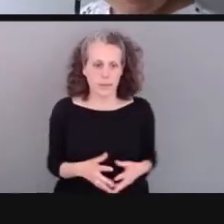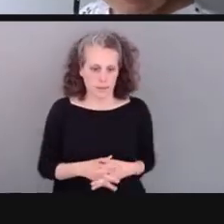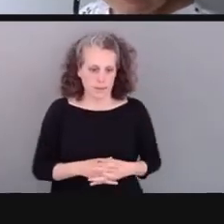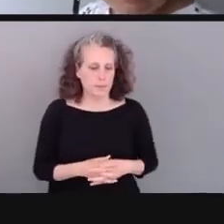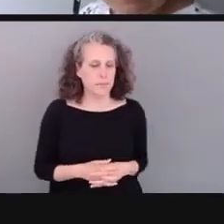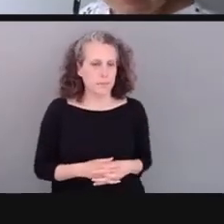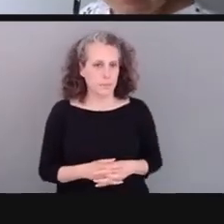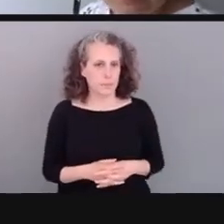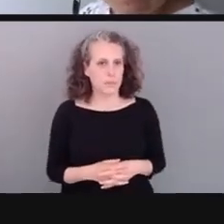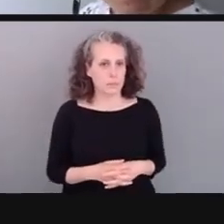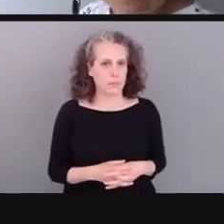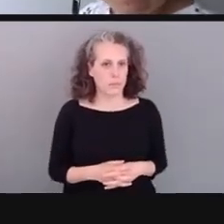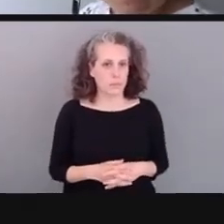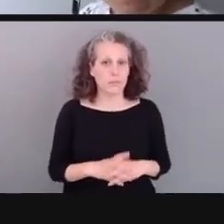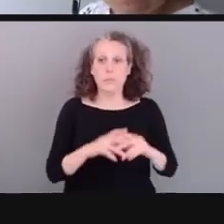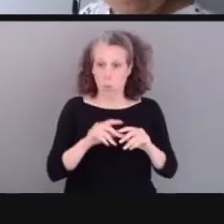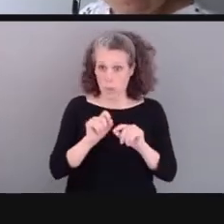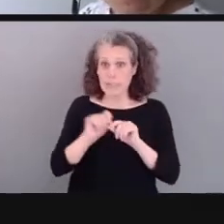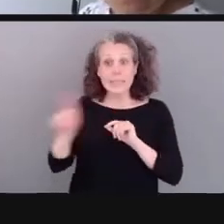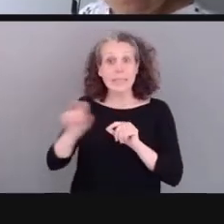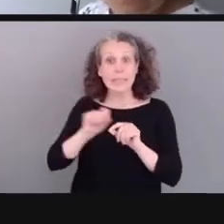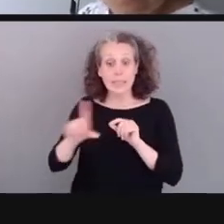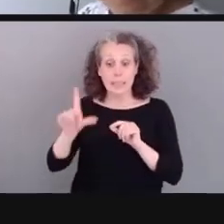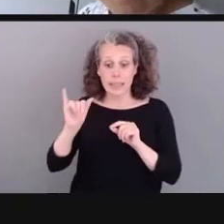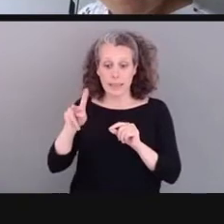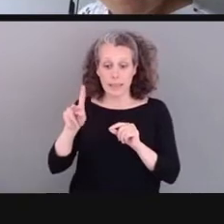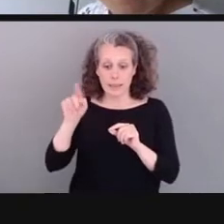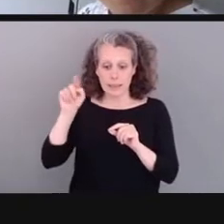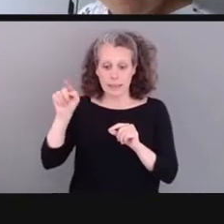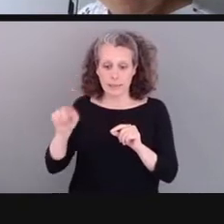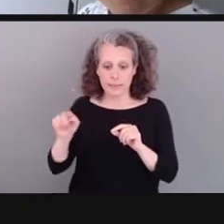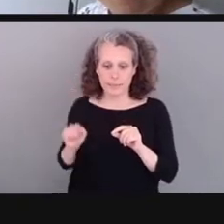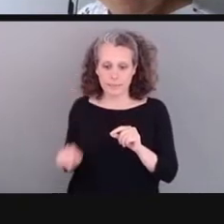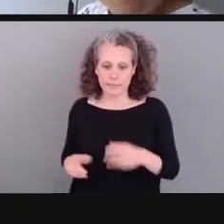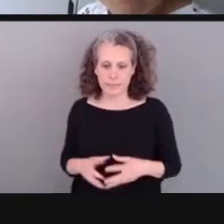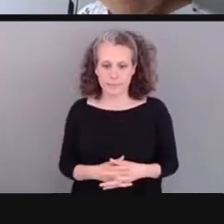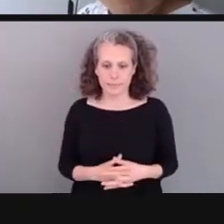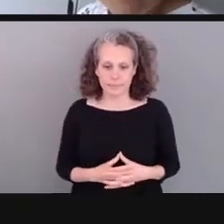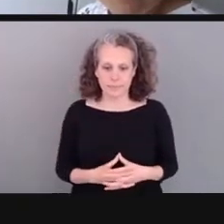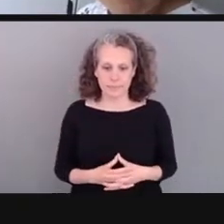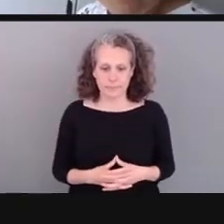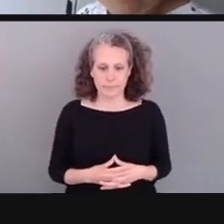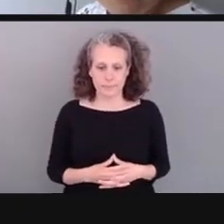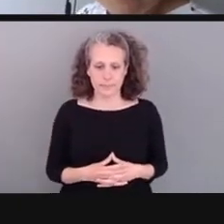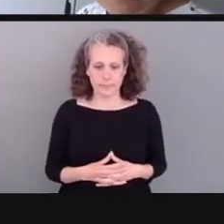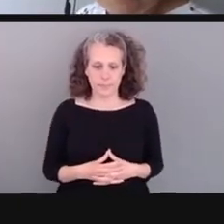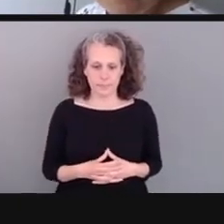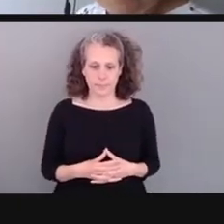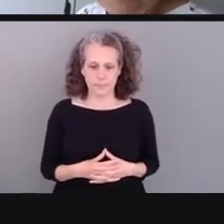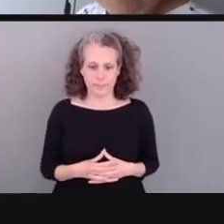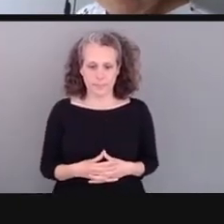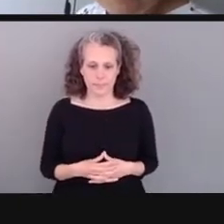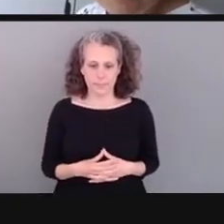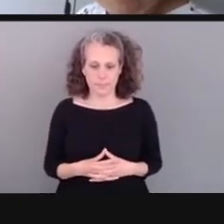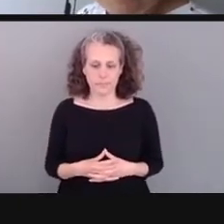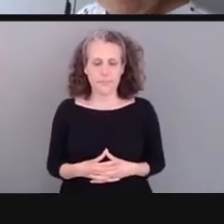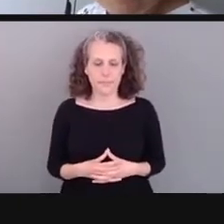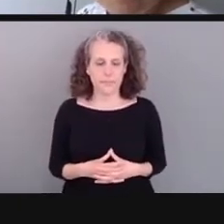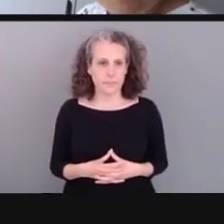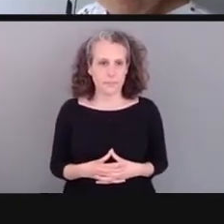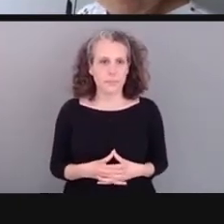you links as well, or we can send you later on documents. And this approach sets